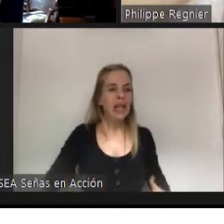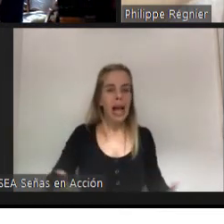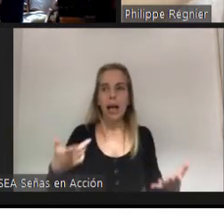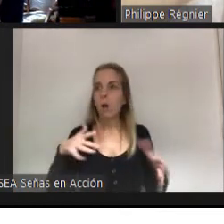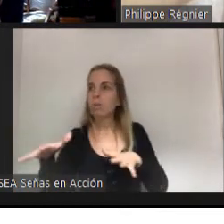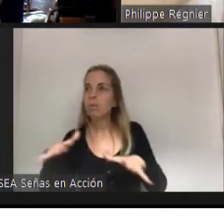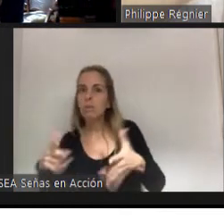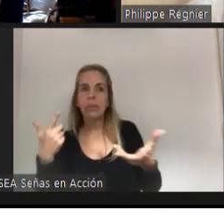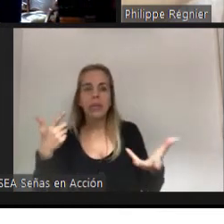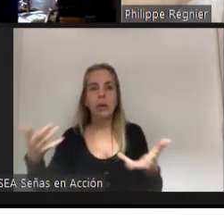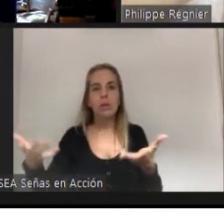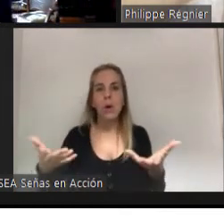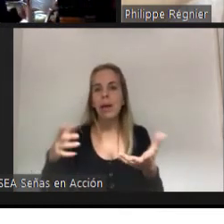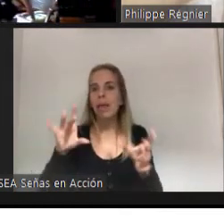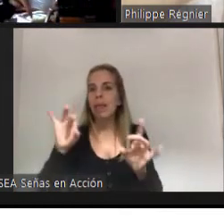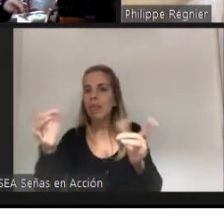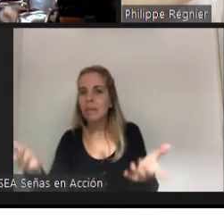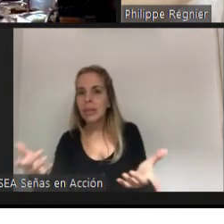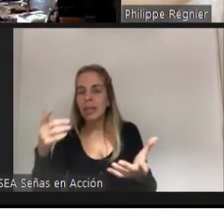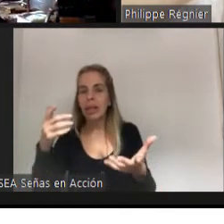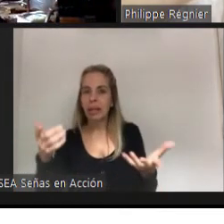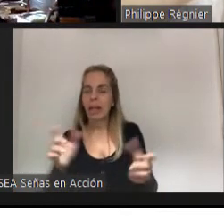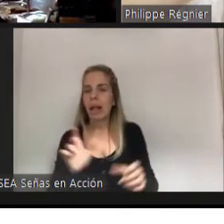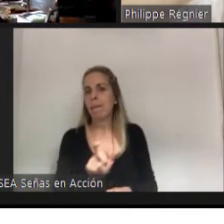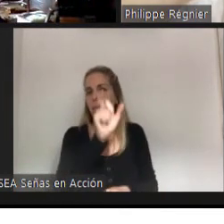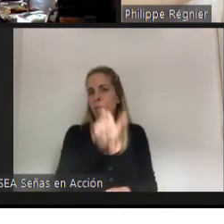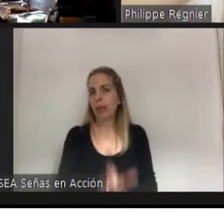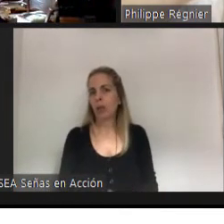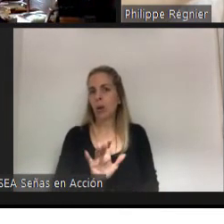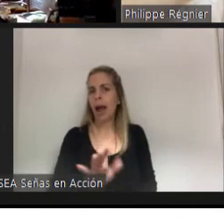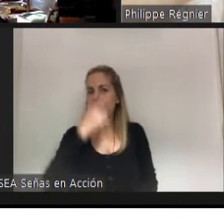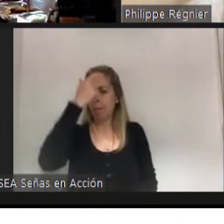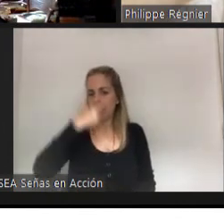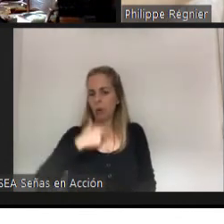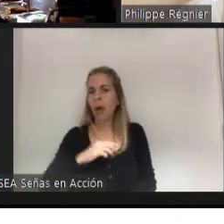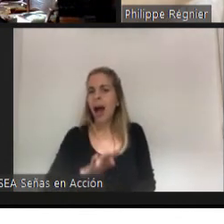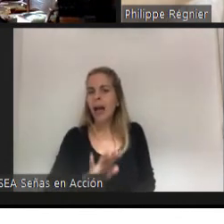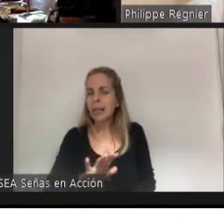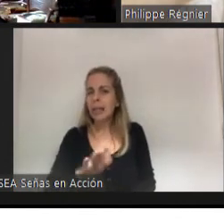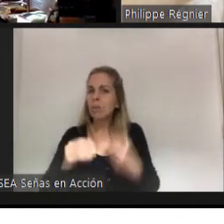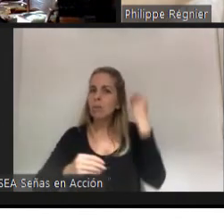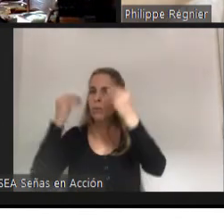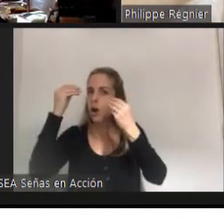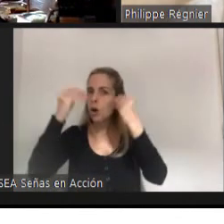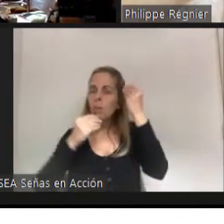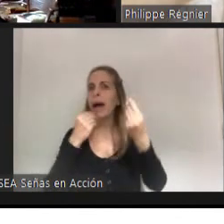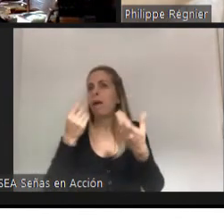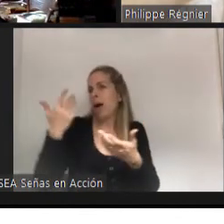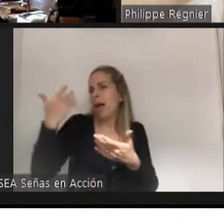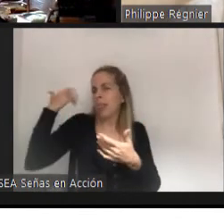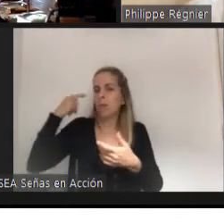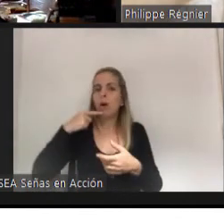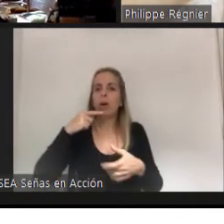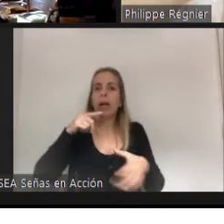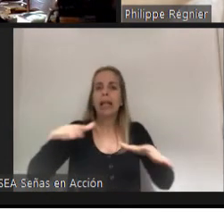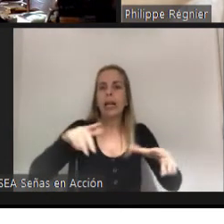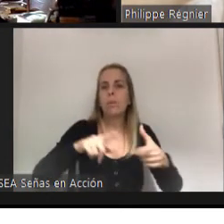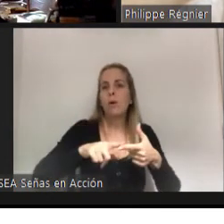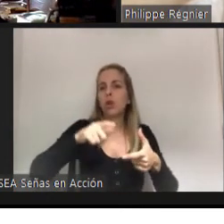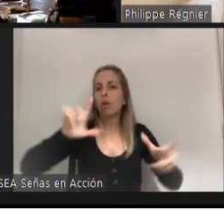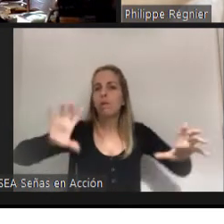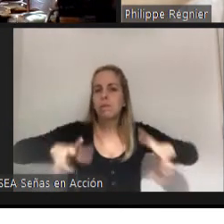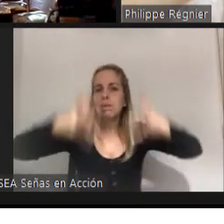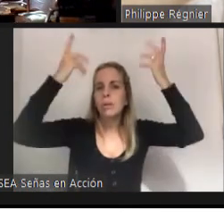some disasters. We are catastrophic. Human beings have been worried by floods,